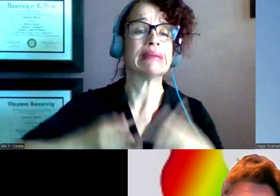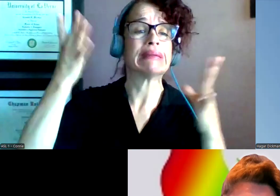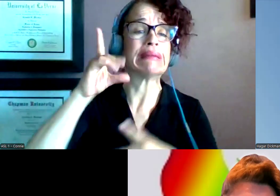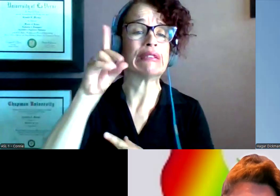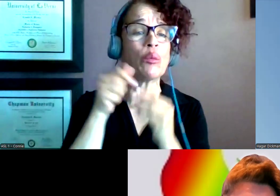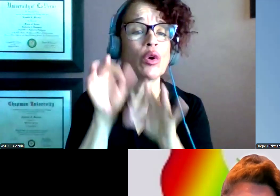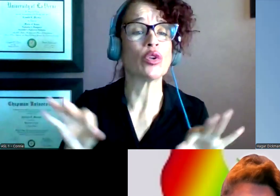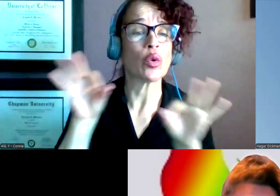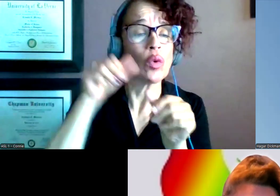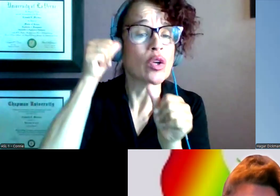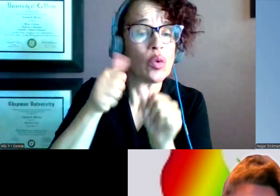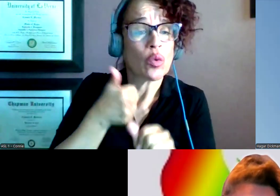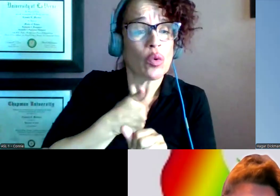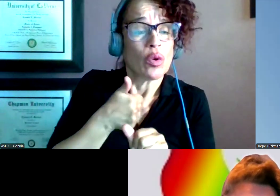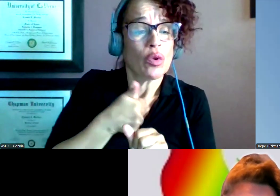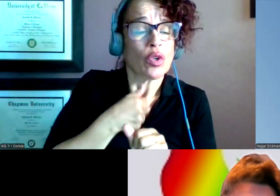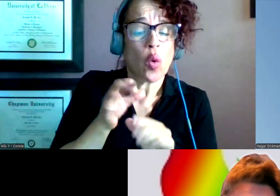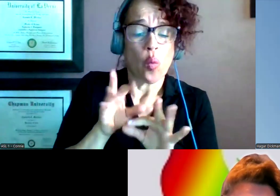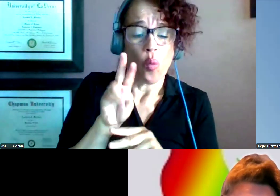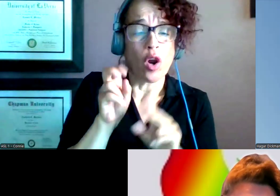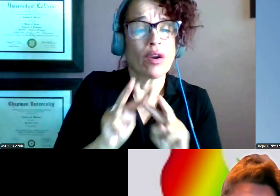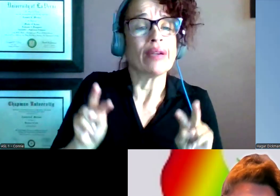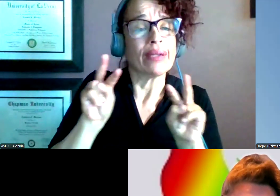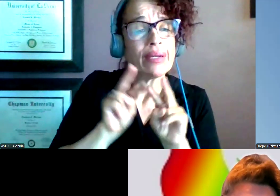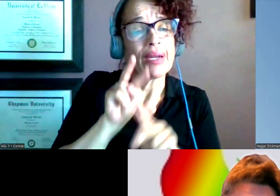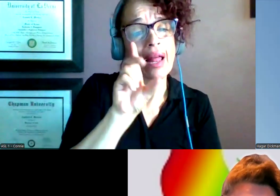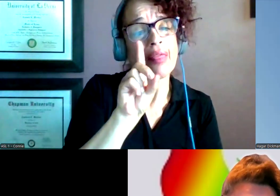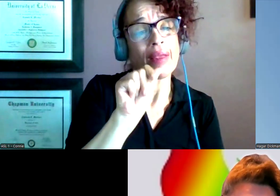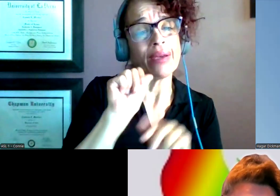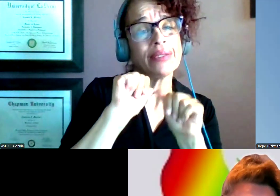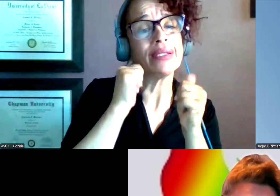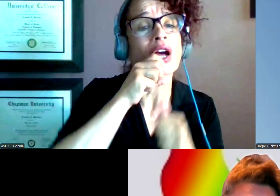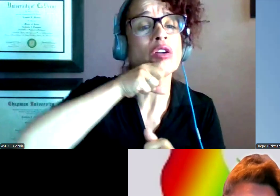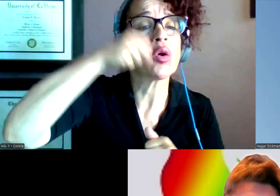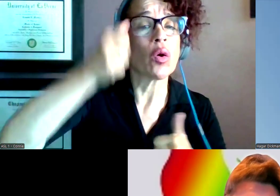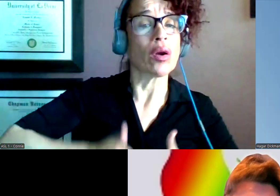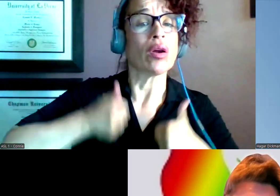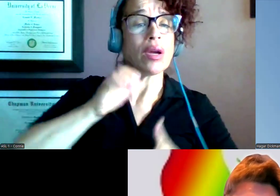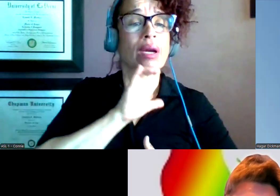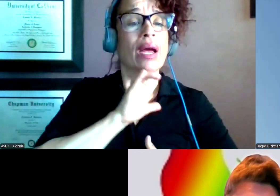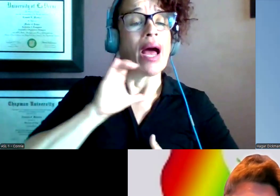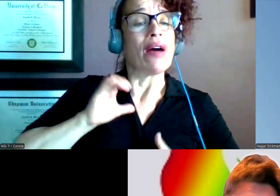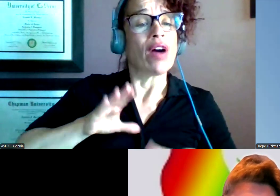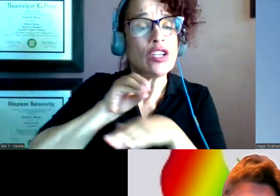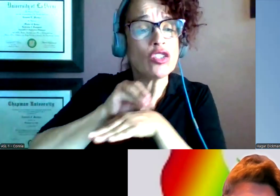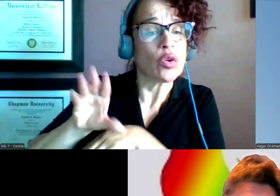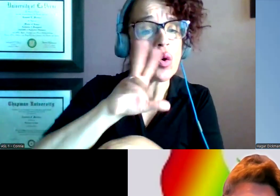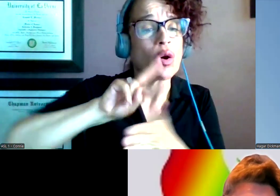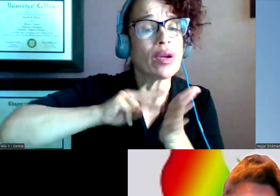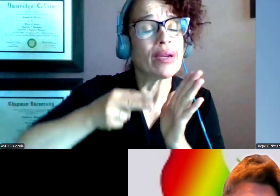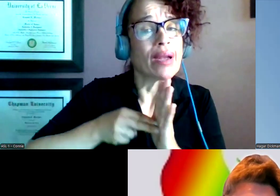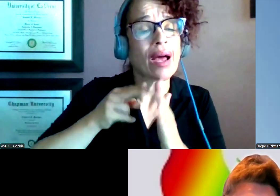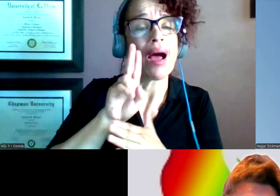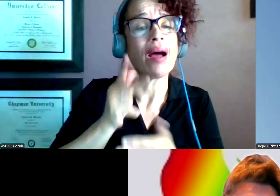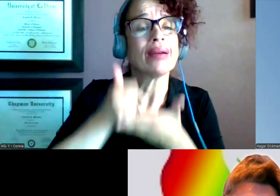more important to remind ourselves of our core values. And for the Disability and Aging Community Living Advisory Committee, that means